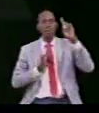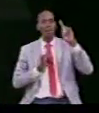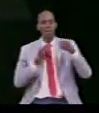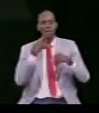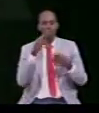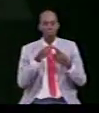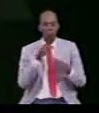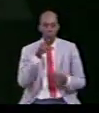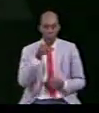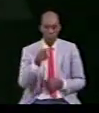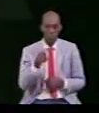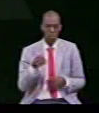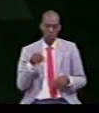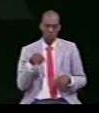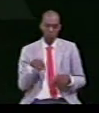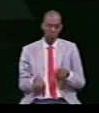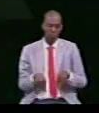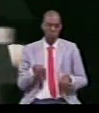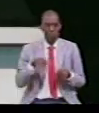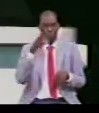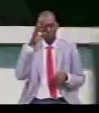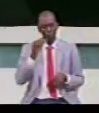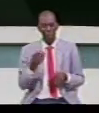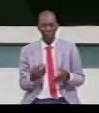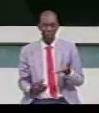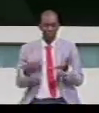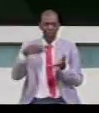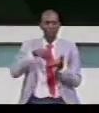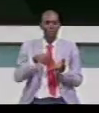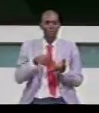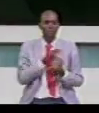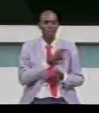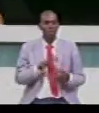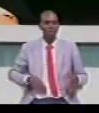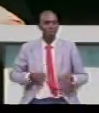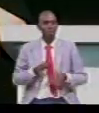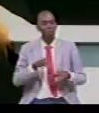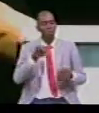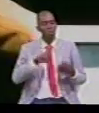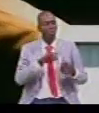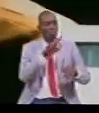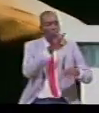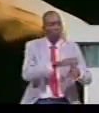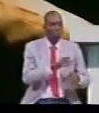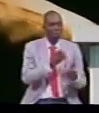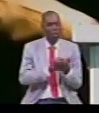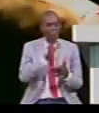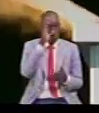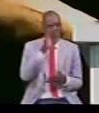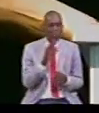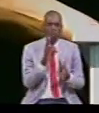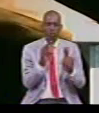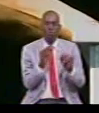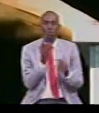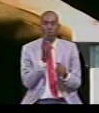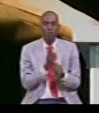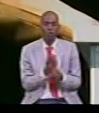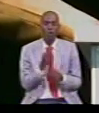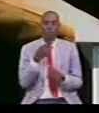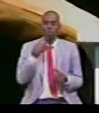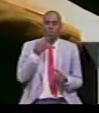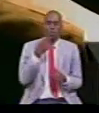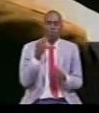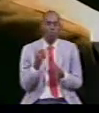thee, arise. You didn't have to touch him. His word alone carries power.